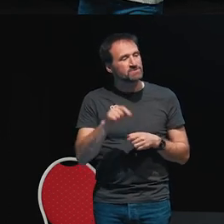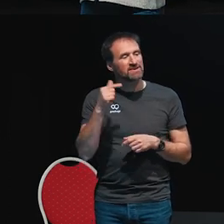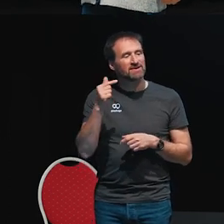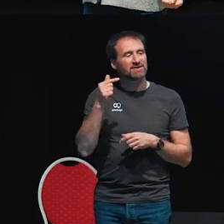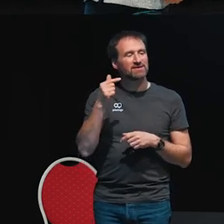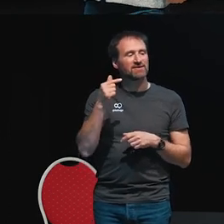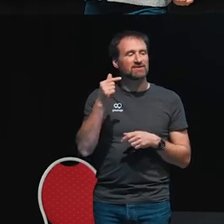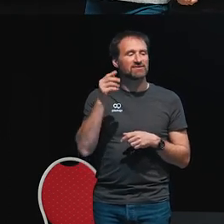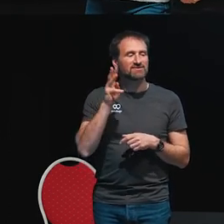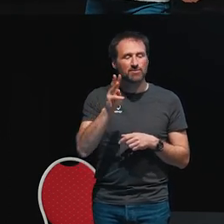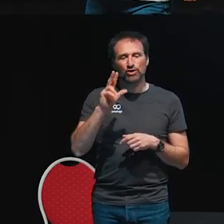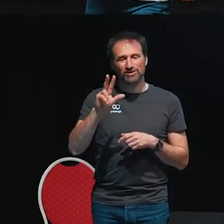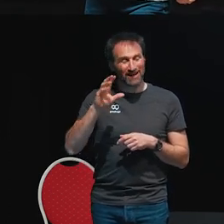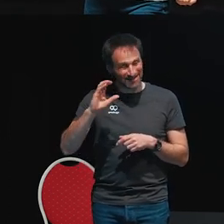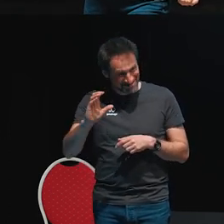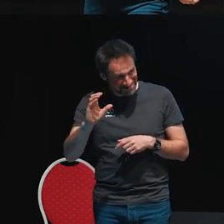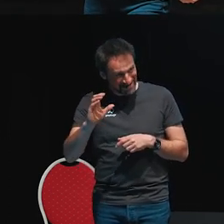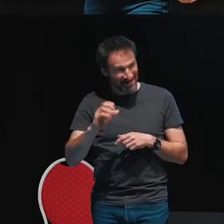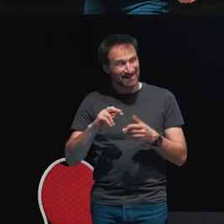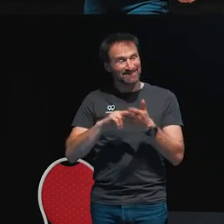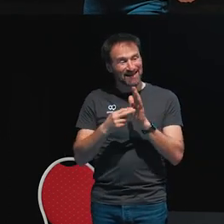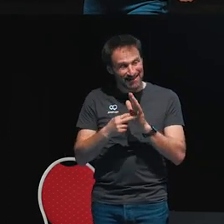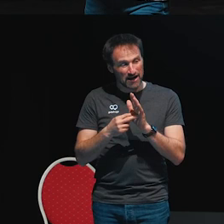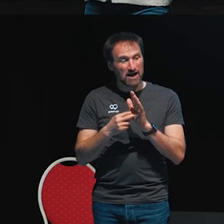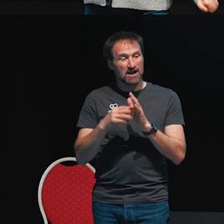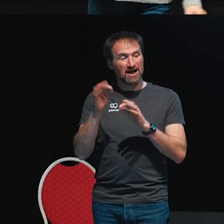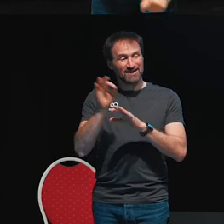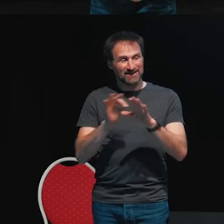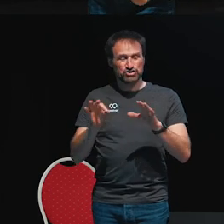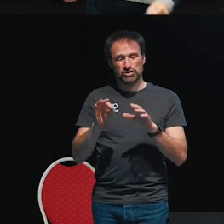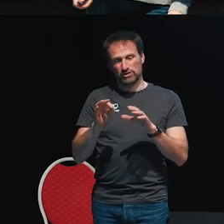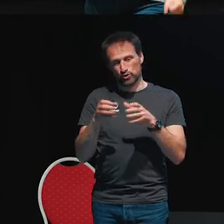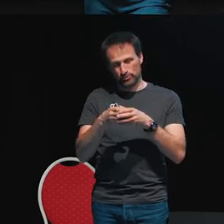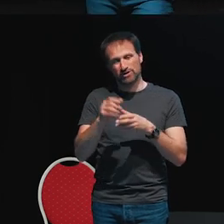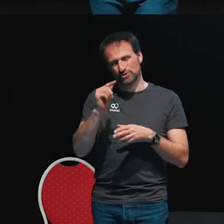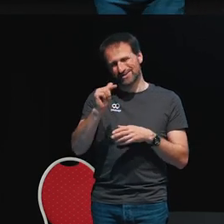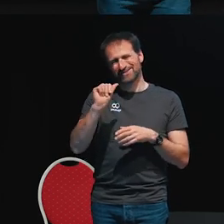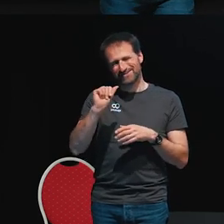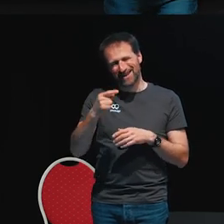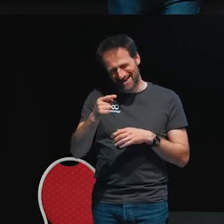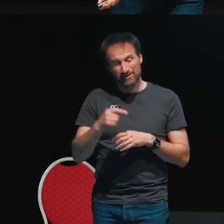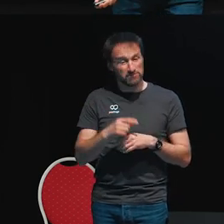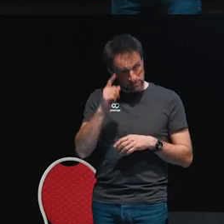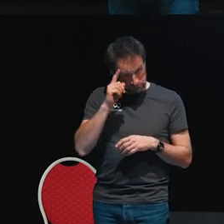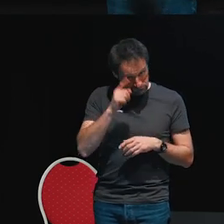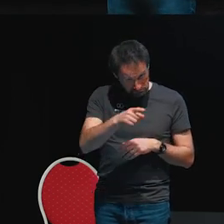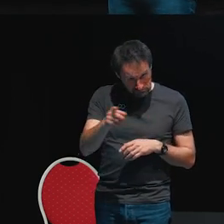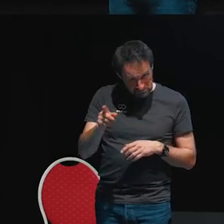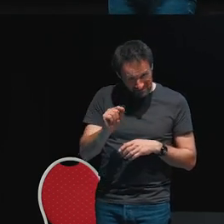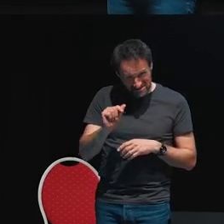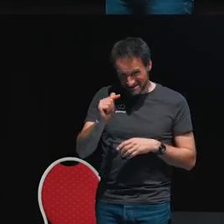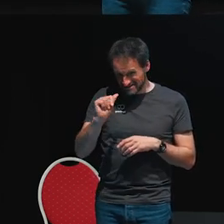curiosity, does anybody know what tag is? That's okay, I didn't either until like a few months ago.